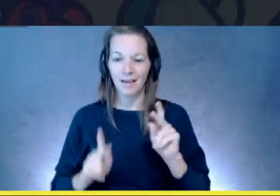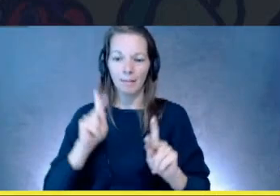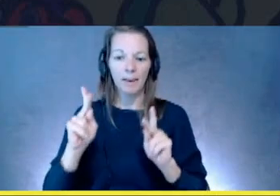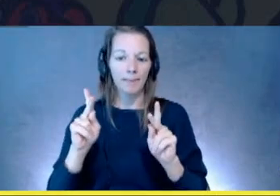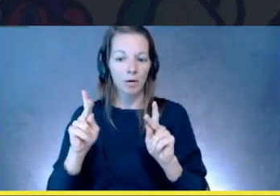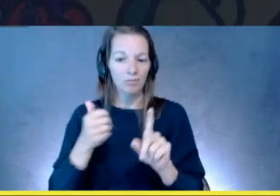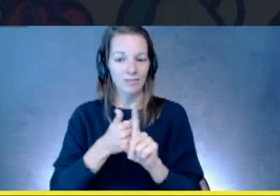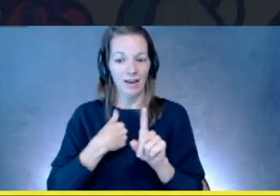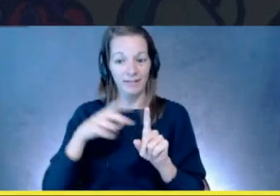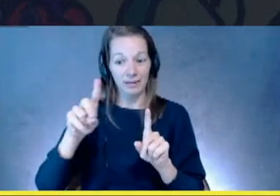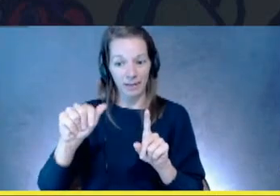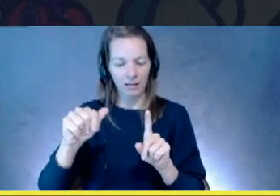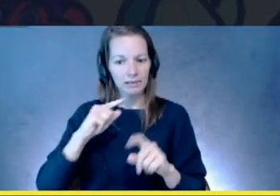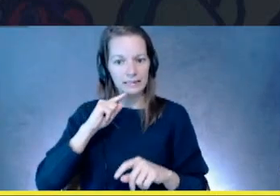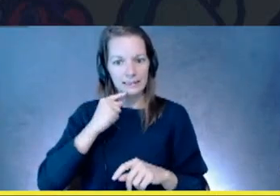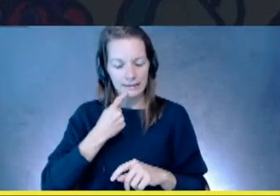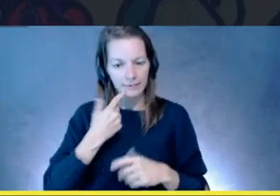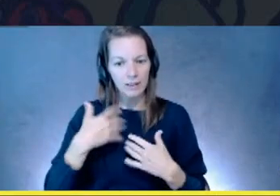a significantly